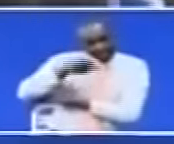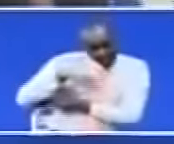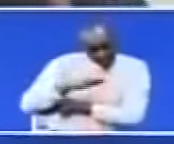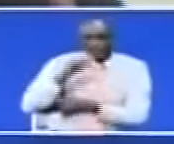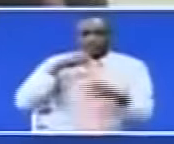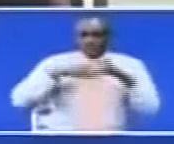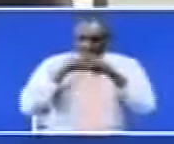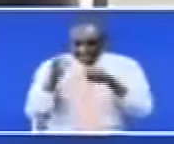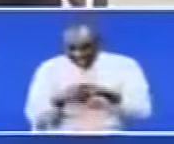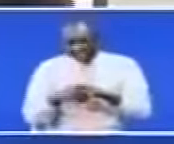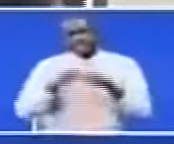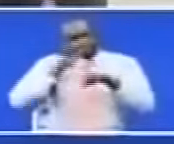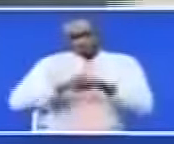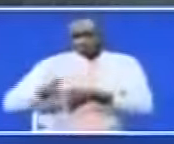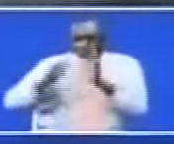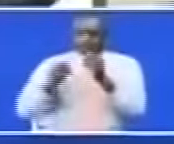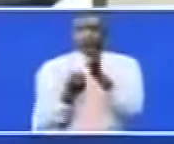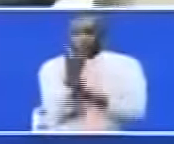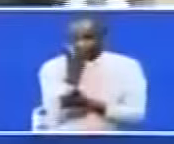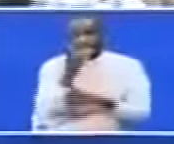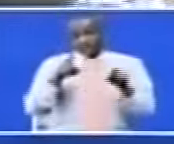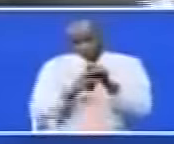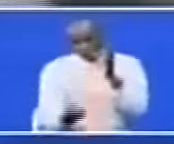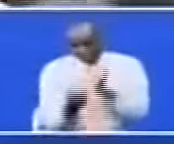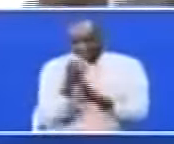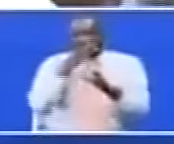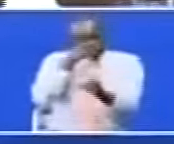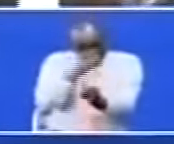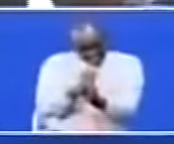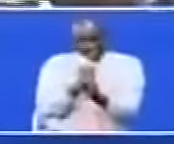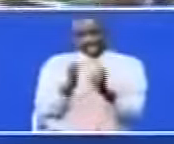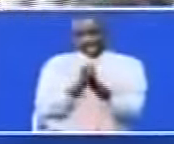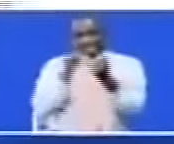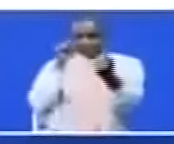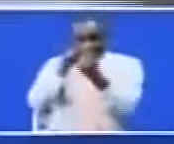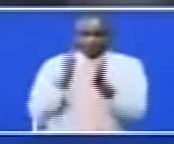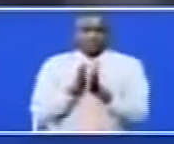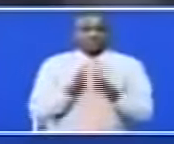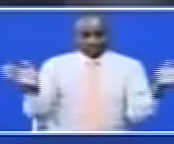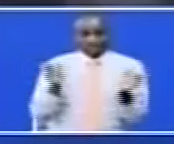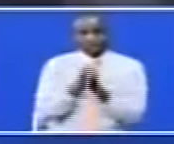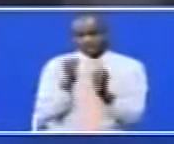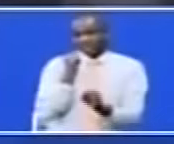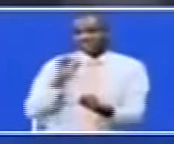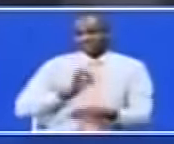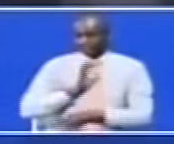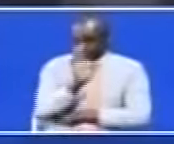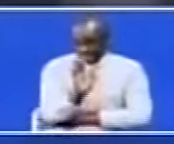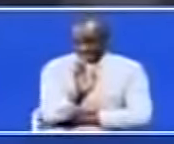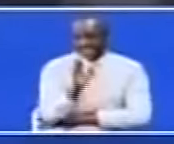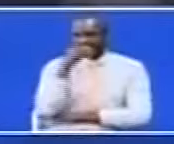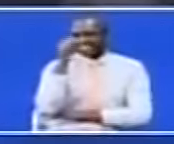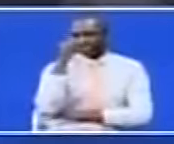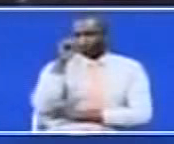environments, create ample opportunities for growth, and establish trust, vision, purpose, and transparency. The new scheme, as